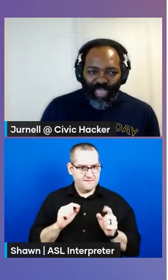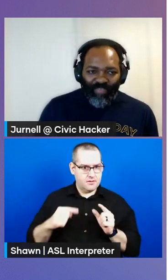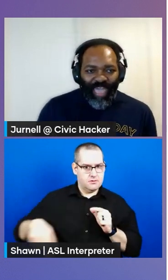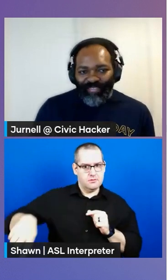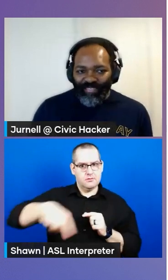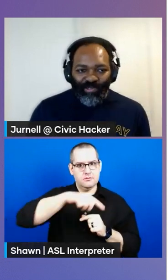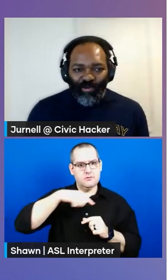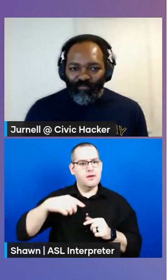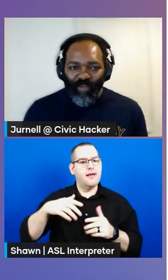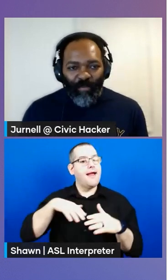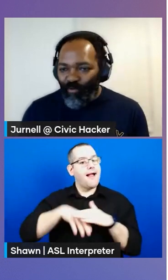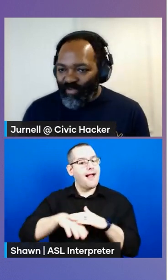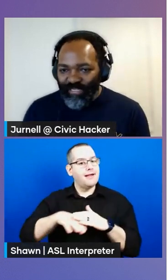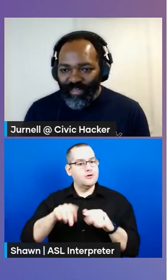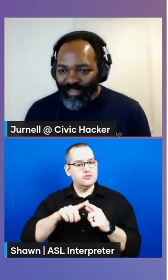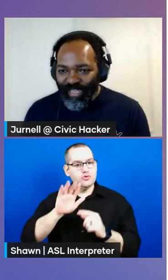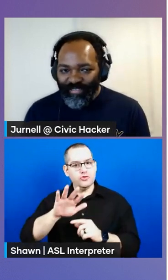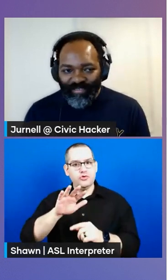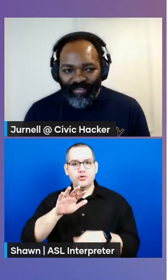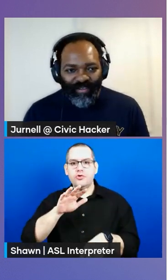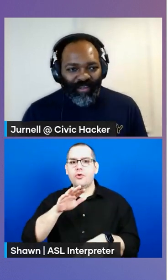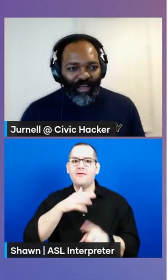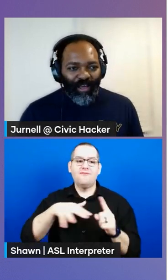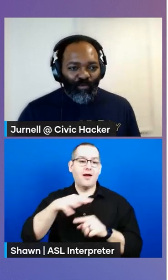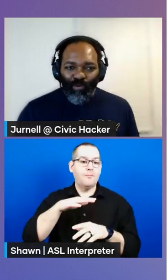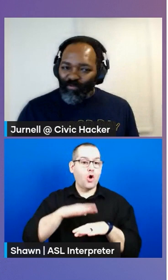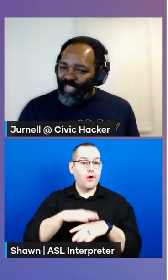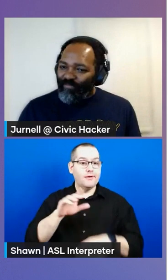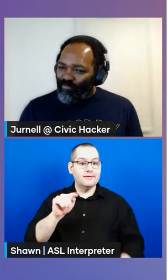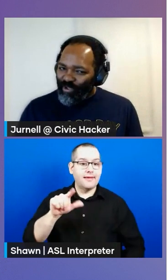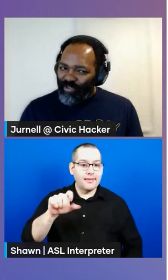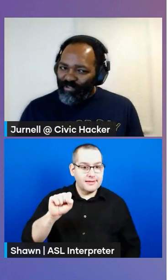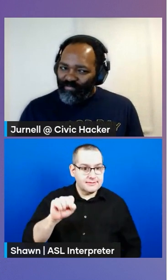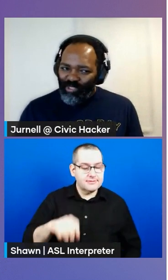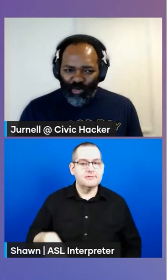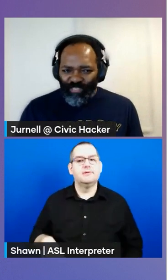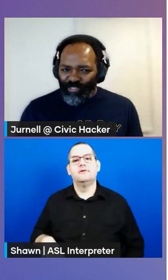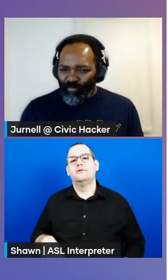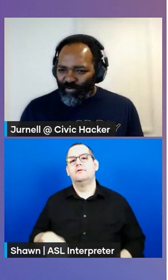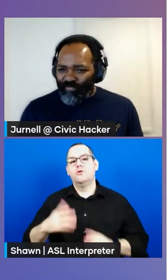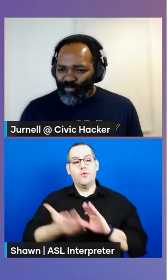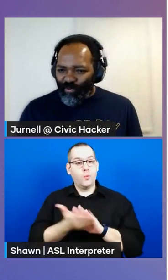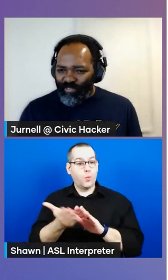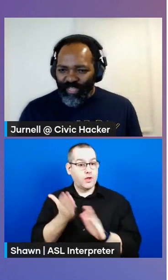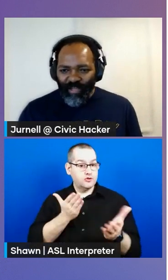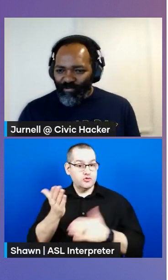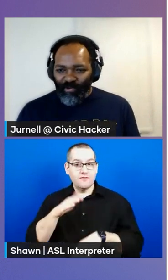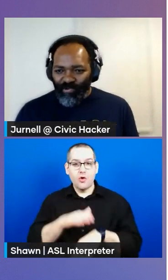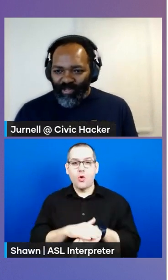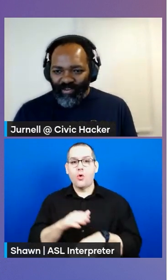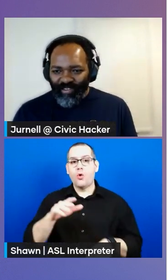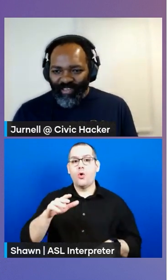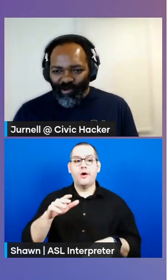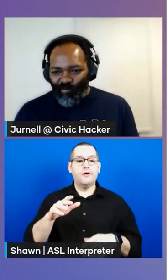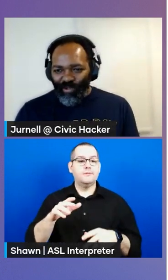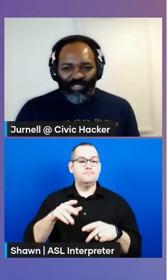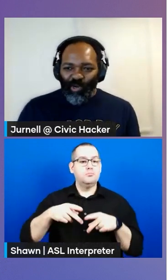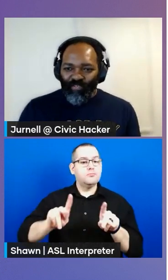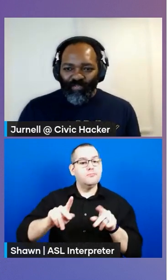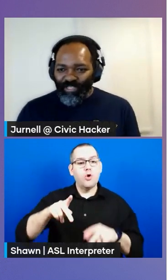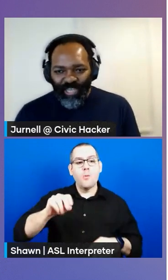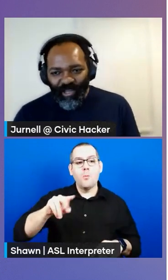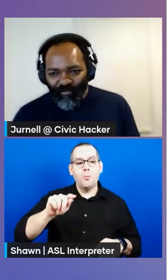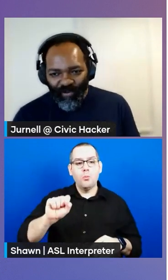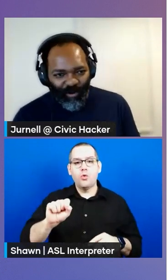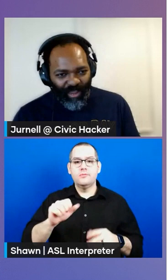sure that you have access to your environment over TLS. You want to be able to run services on privileged ports. Like I want to run